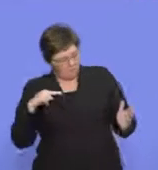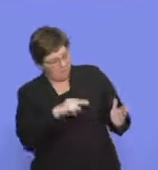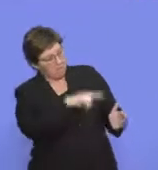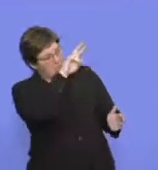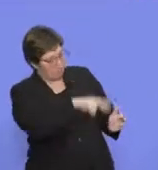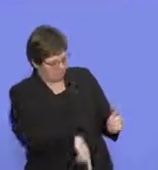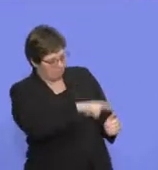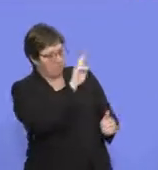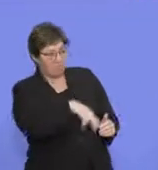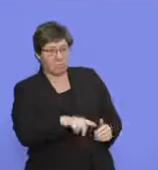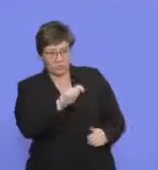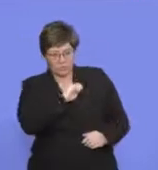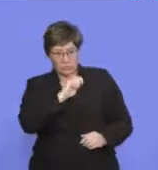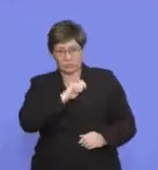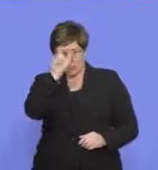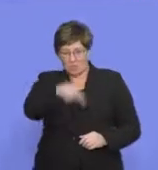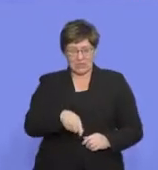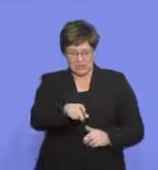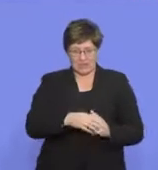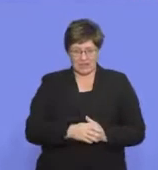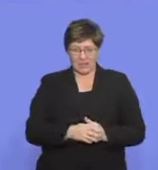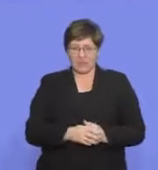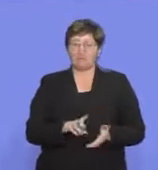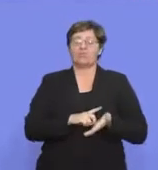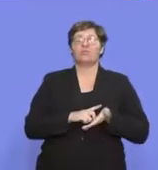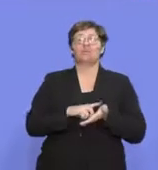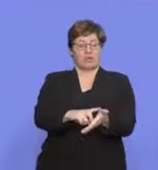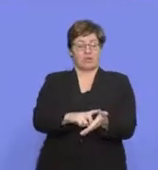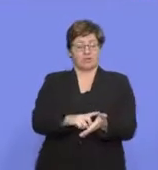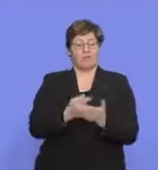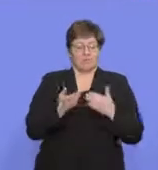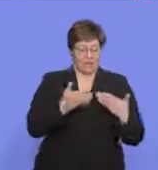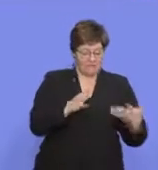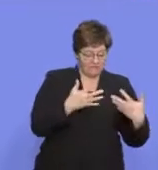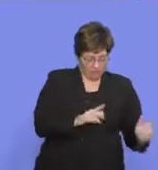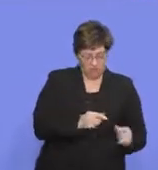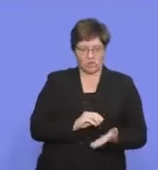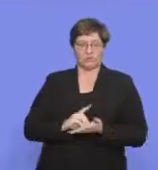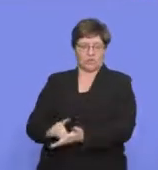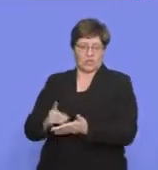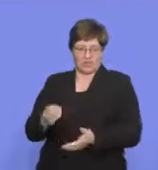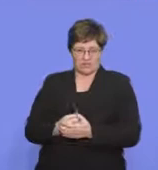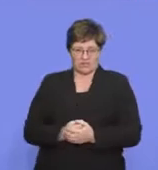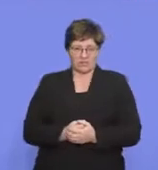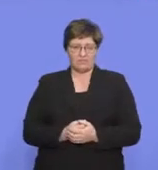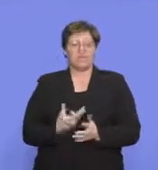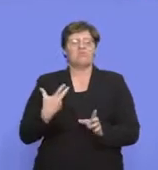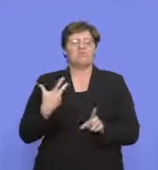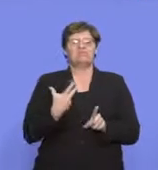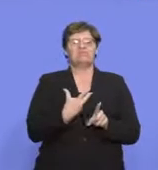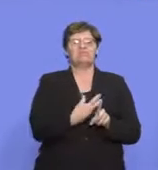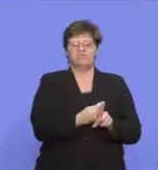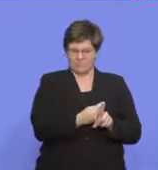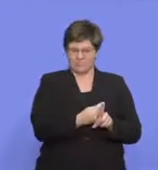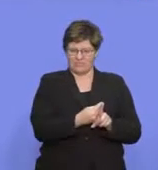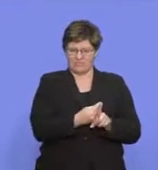it was real human beings who obviously donated their bodies after they died. So they actually inject them with some kind of